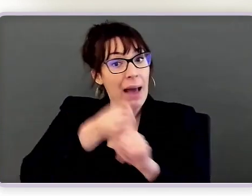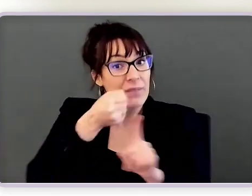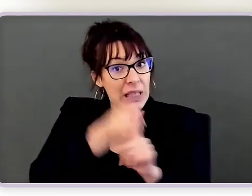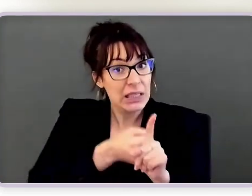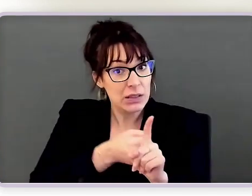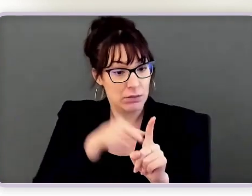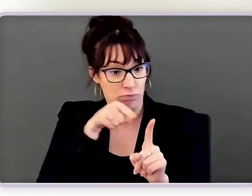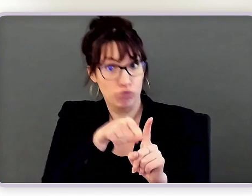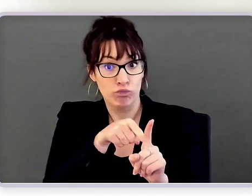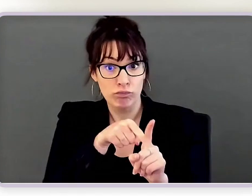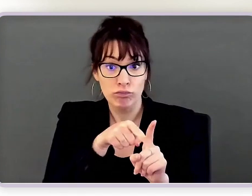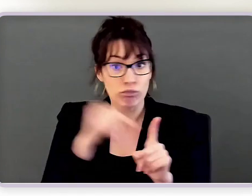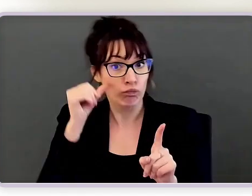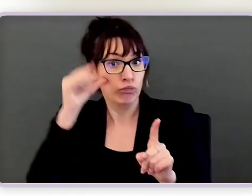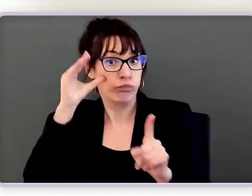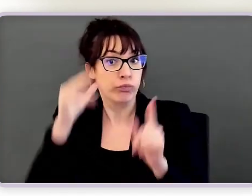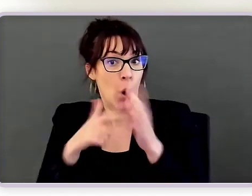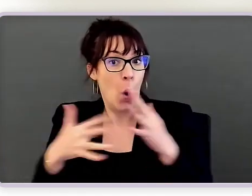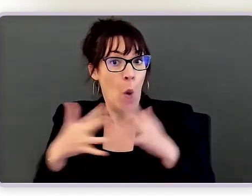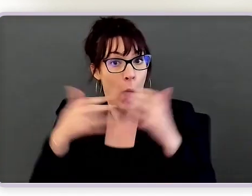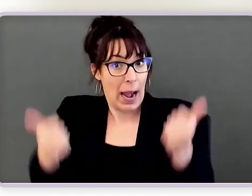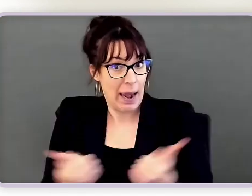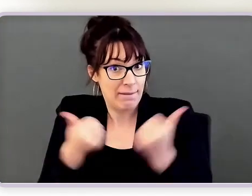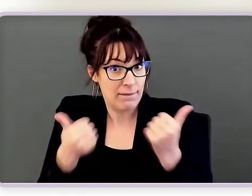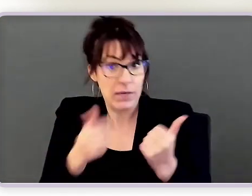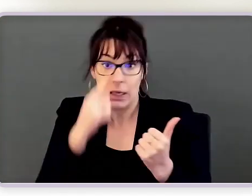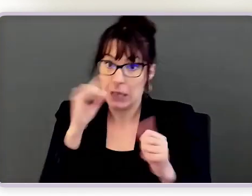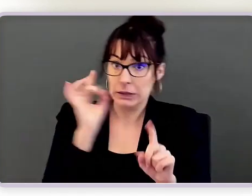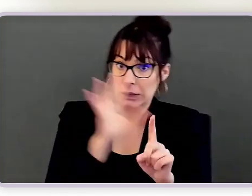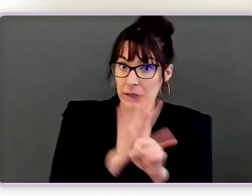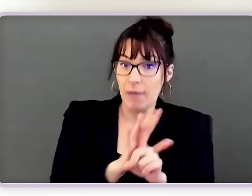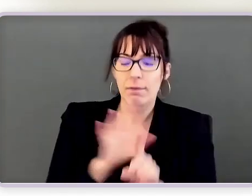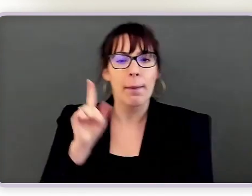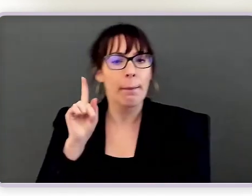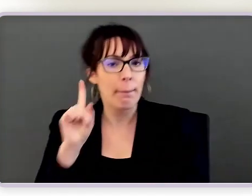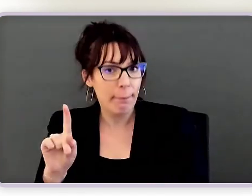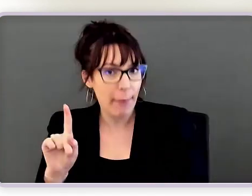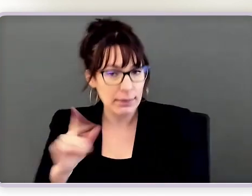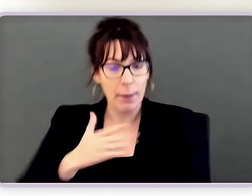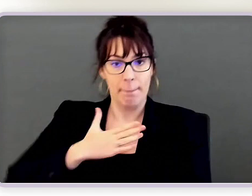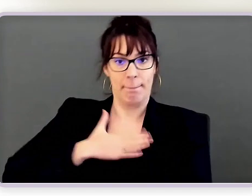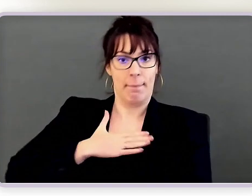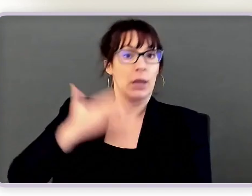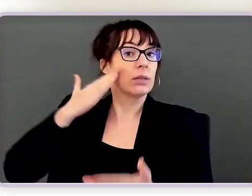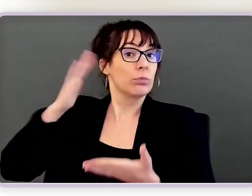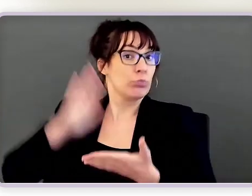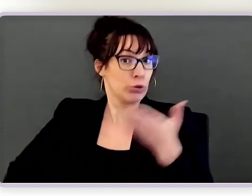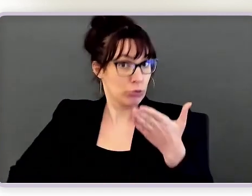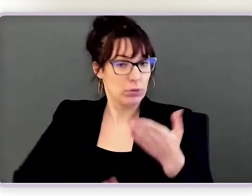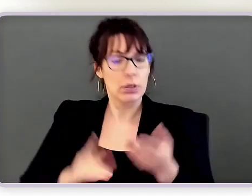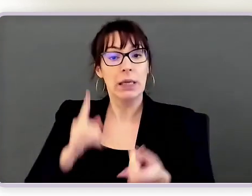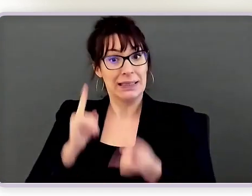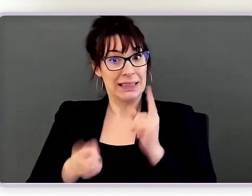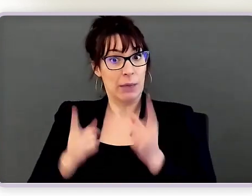themselves. But what I find is that sometimes, even when you're very familiar with